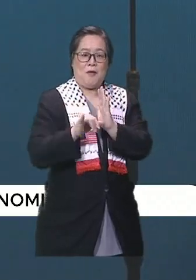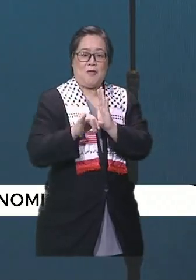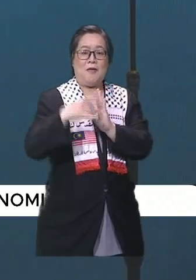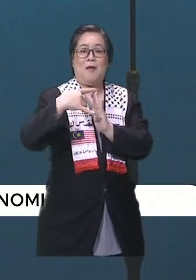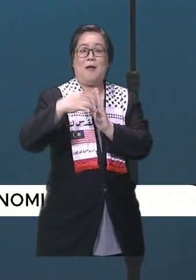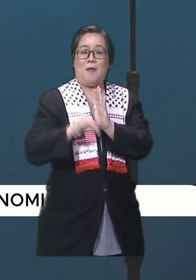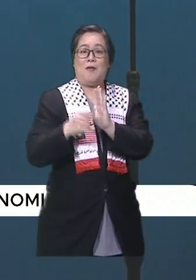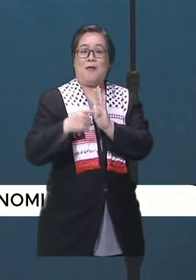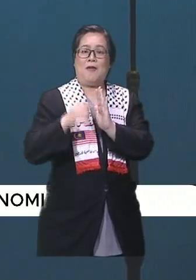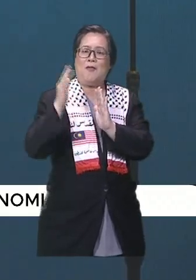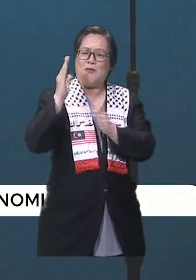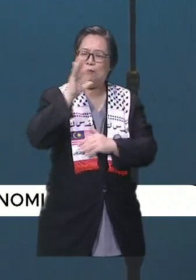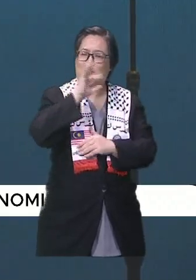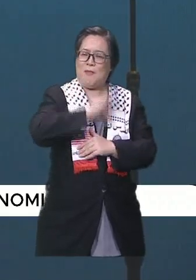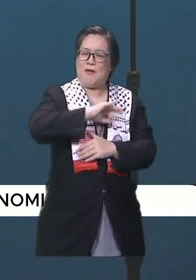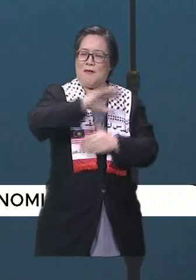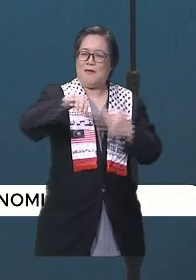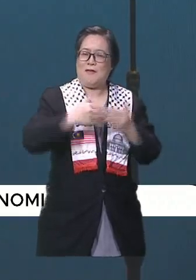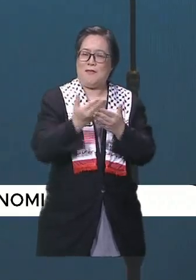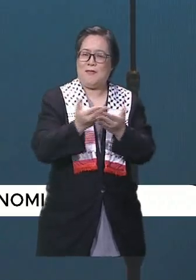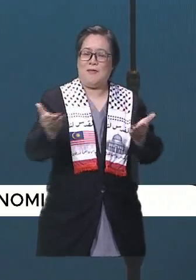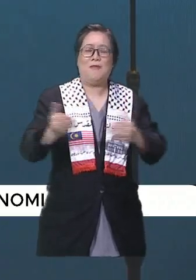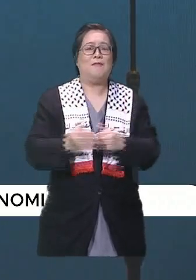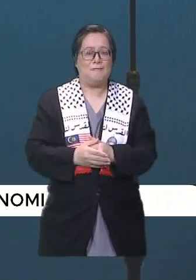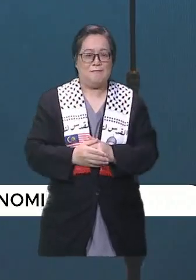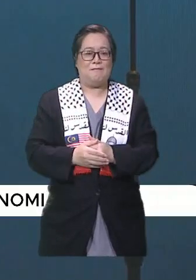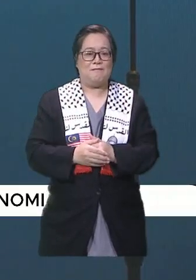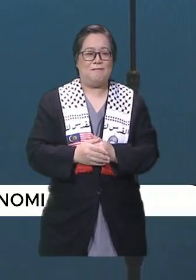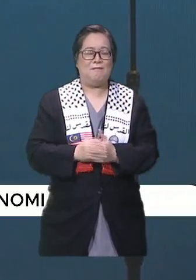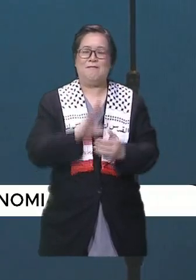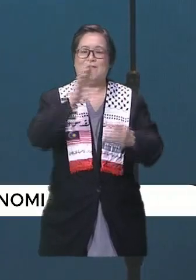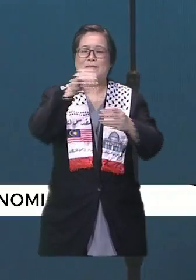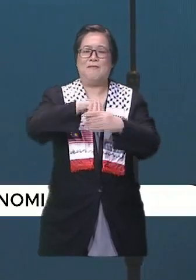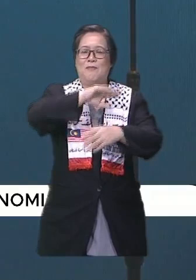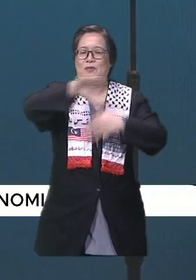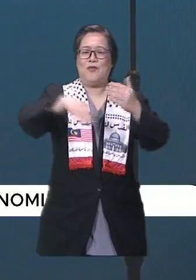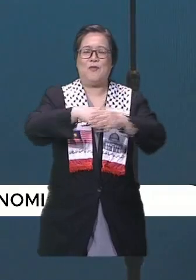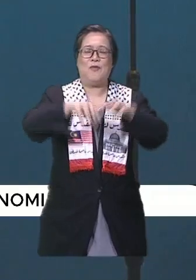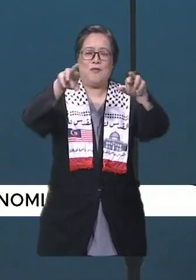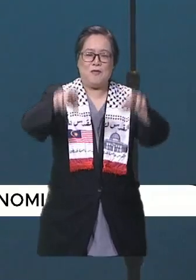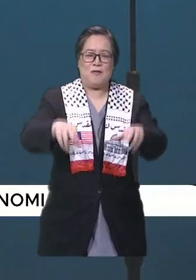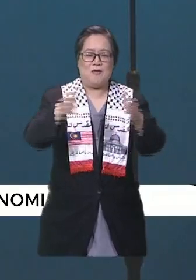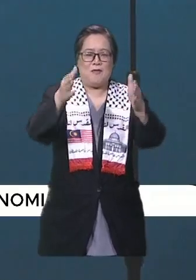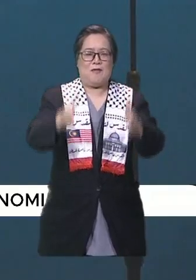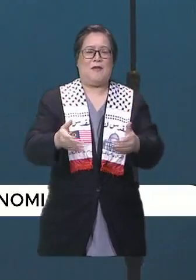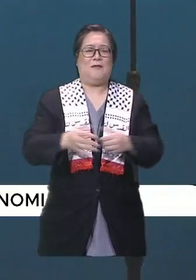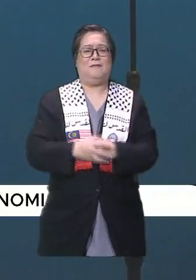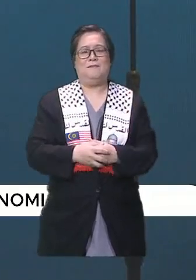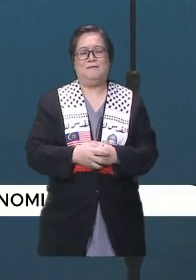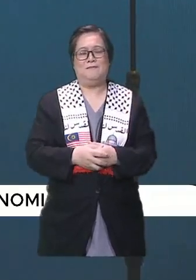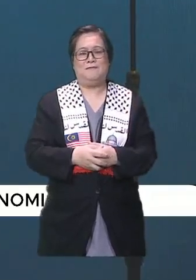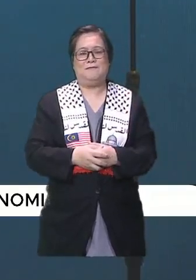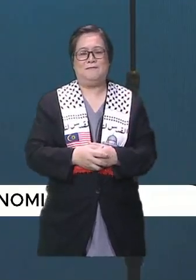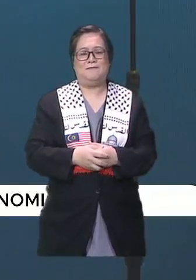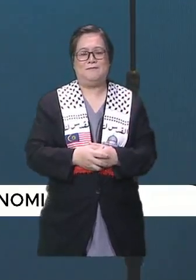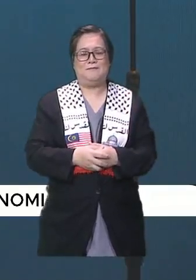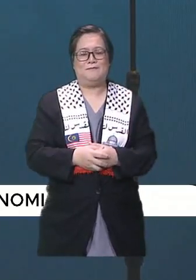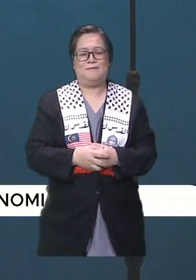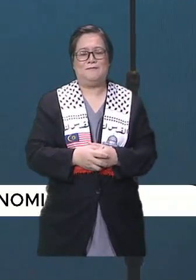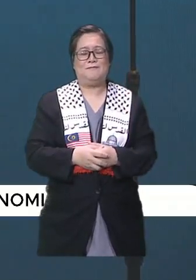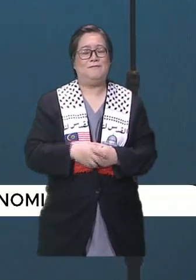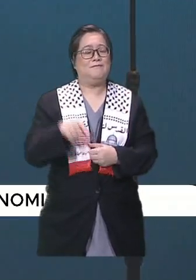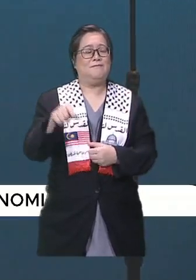policies that will benefit everyone and to cater for the interests of every single region in the country. That's why